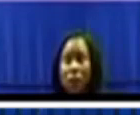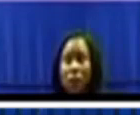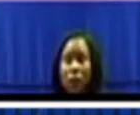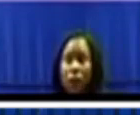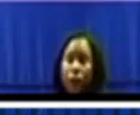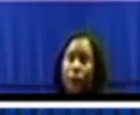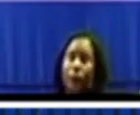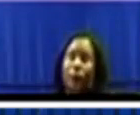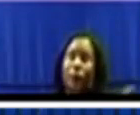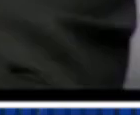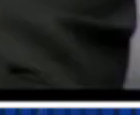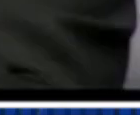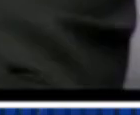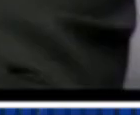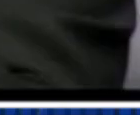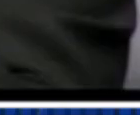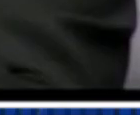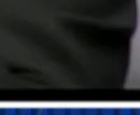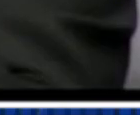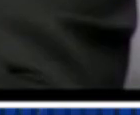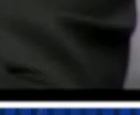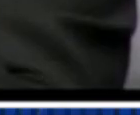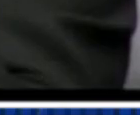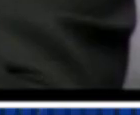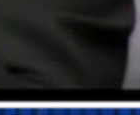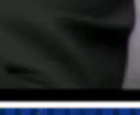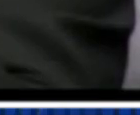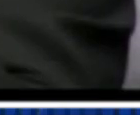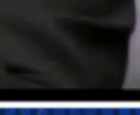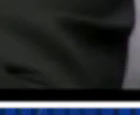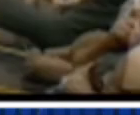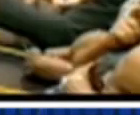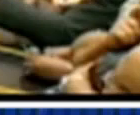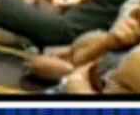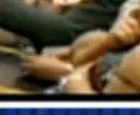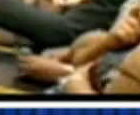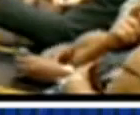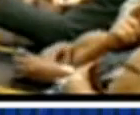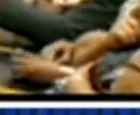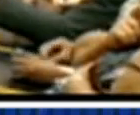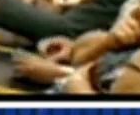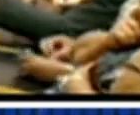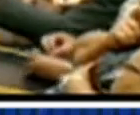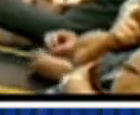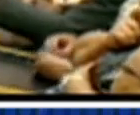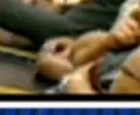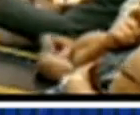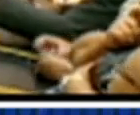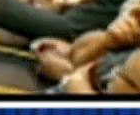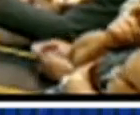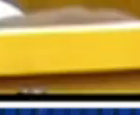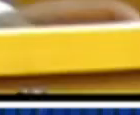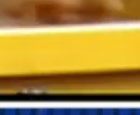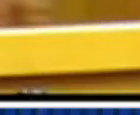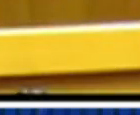mention earlier, the DA's argument and that of many of the parties supporting the DA is